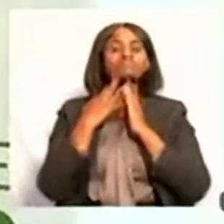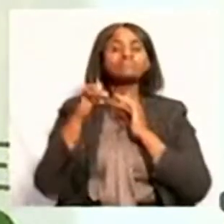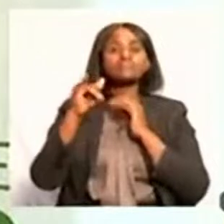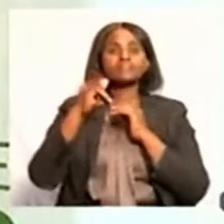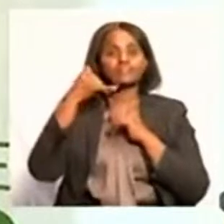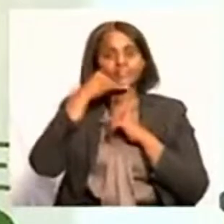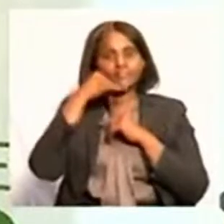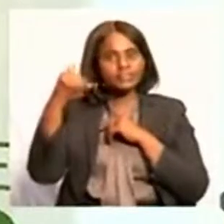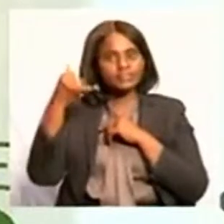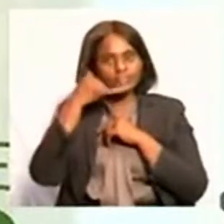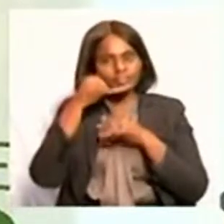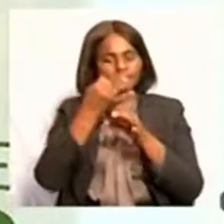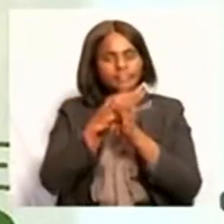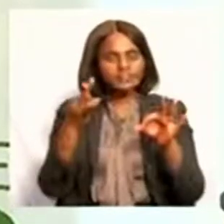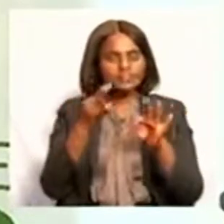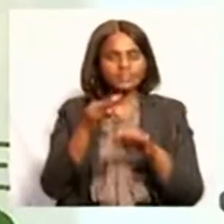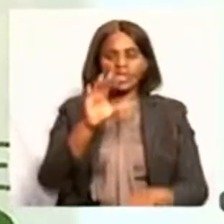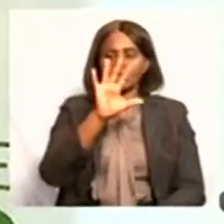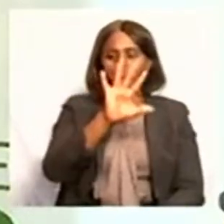the toll-free line is